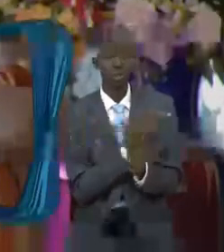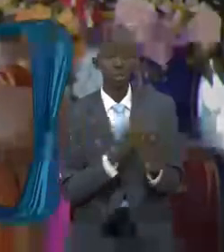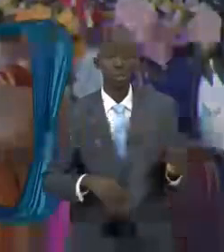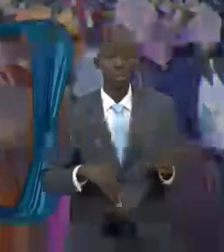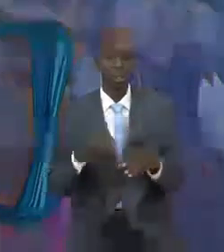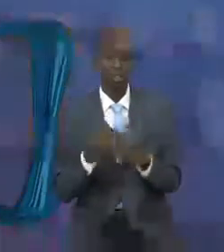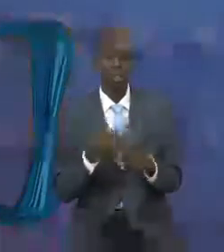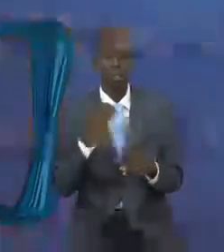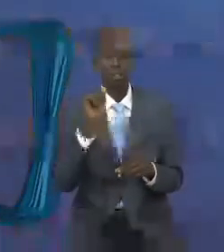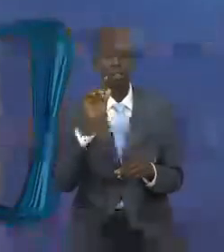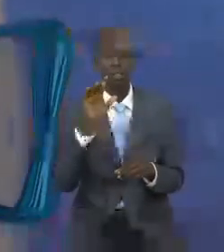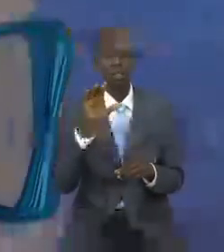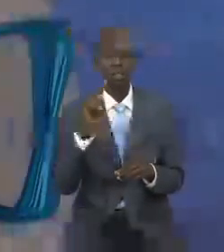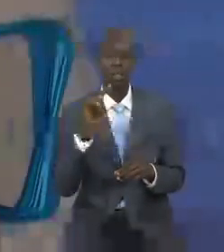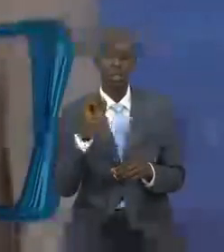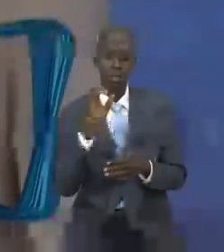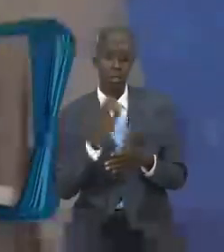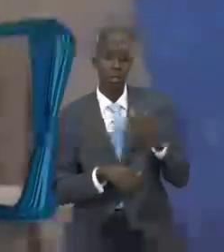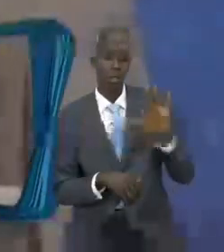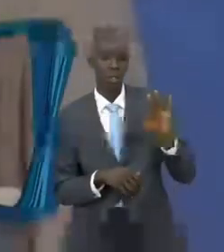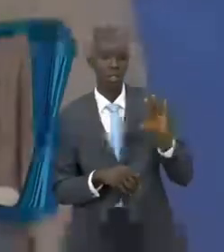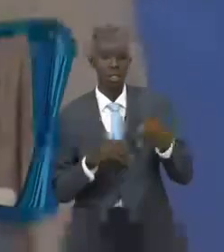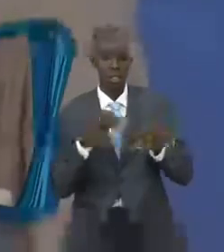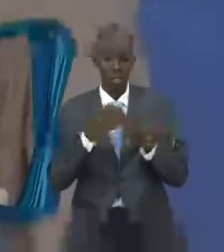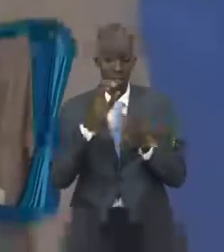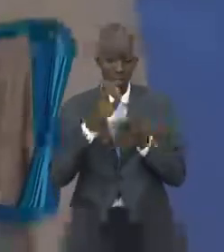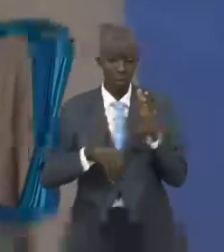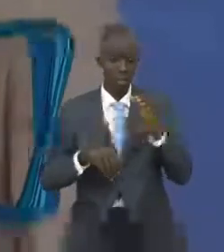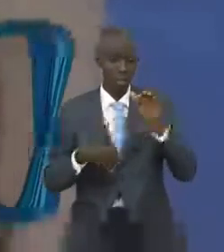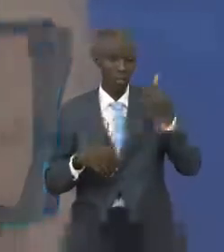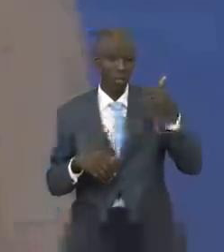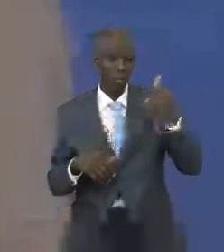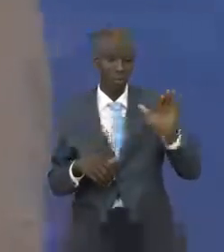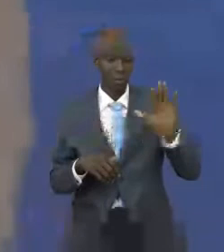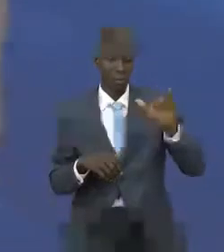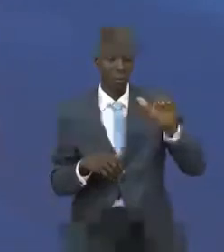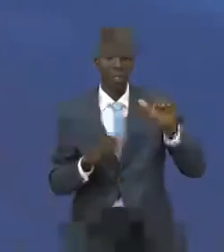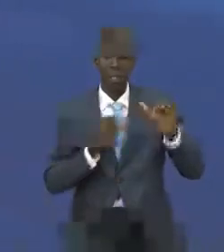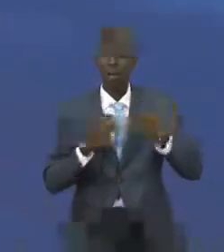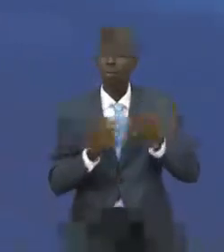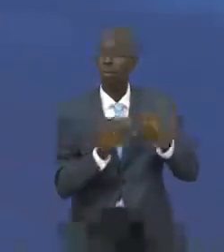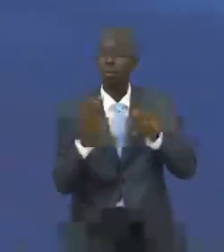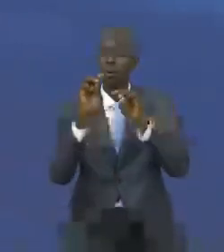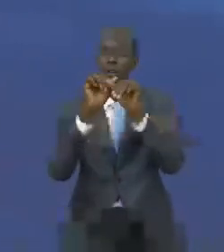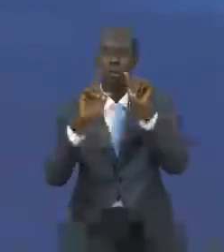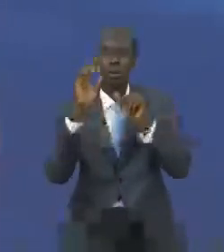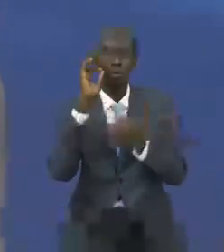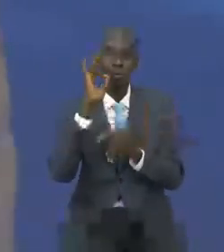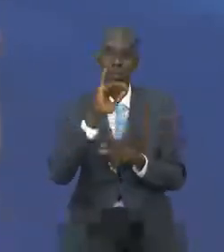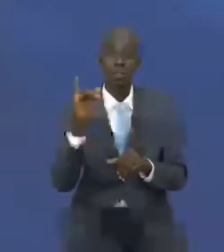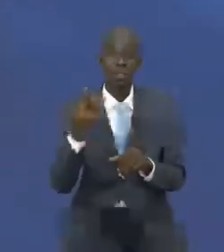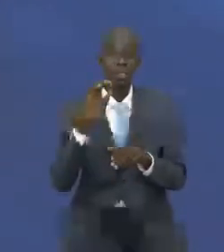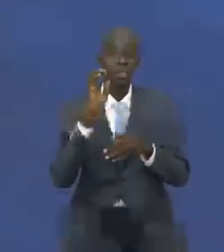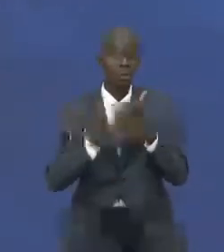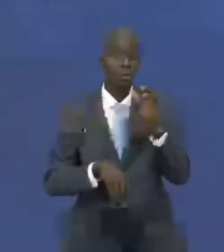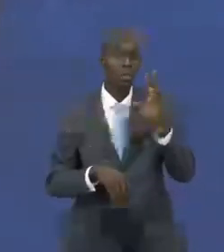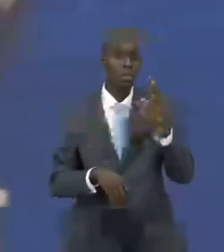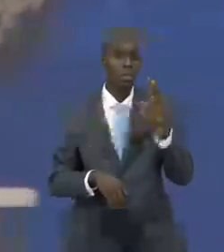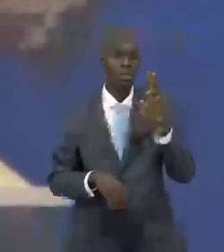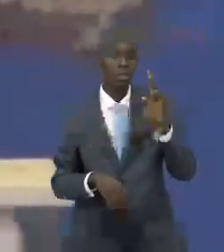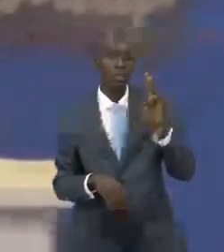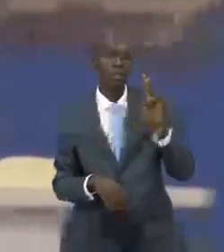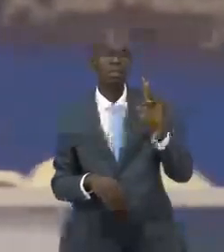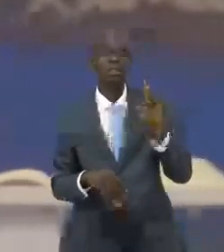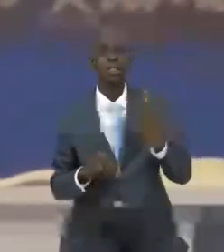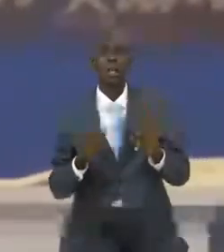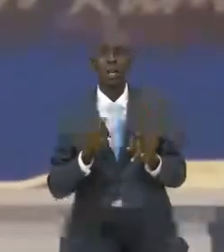chapter 15, we went all around preaching that. And then chapter 16, chapter 17, we preach